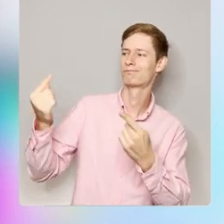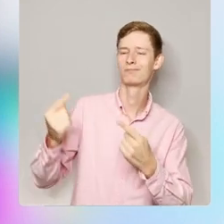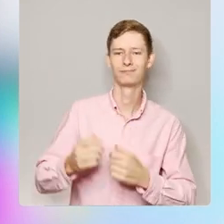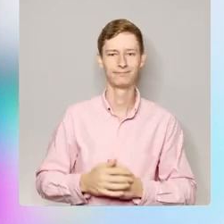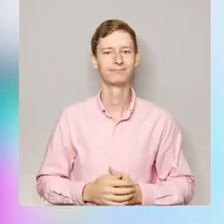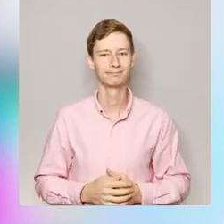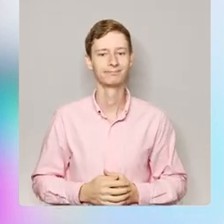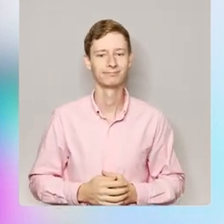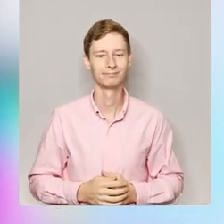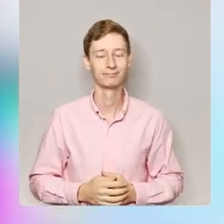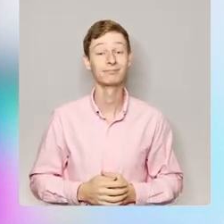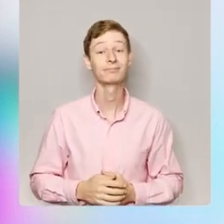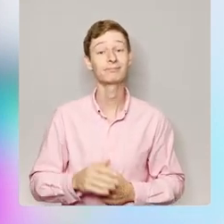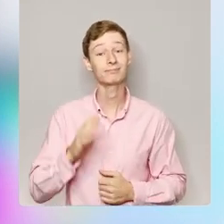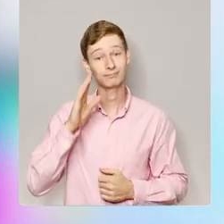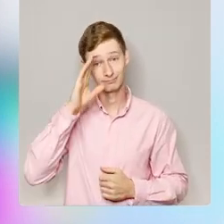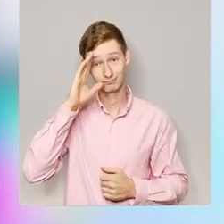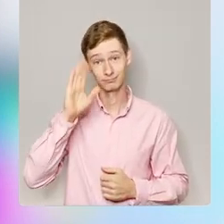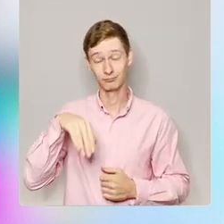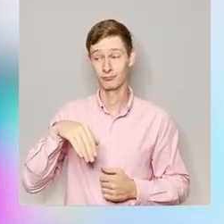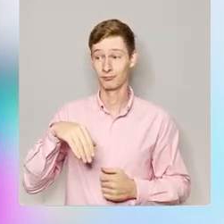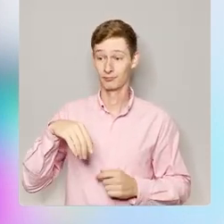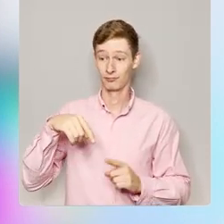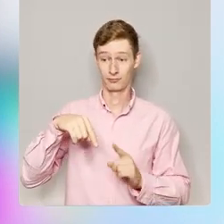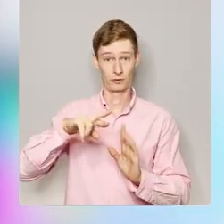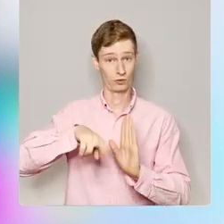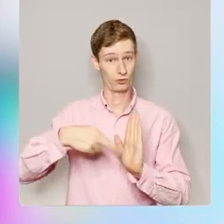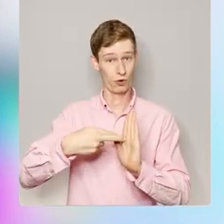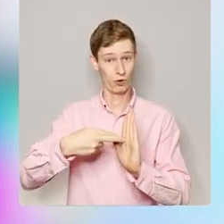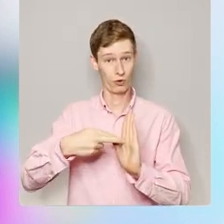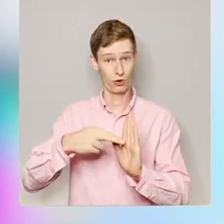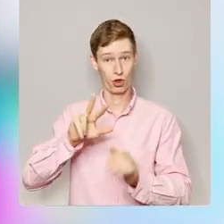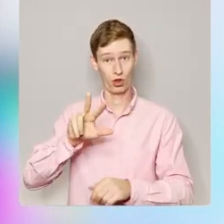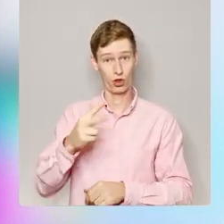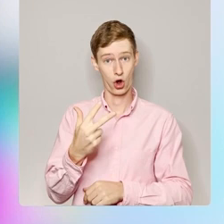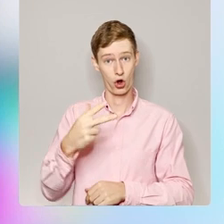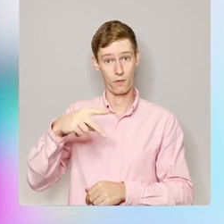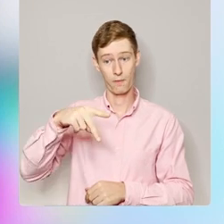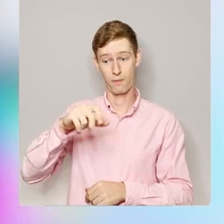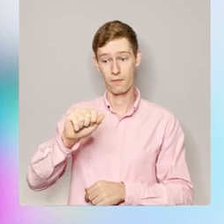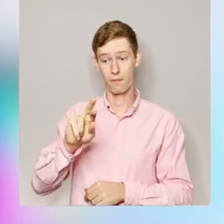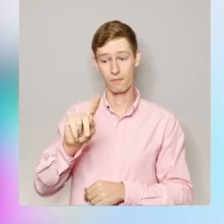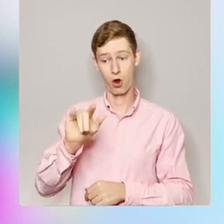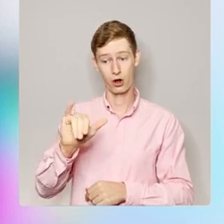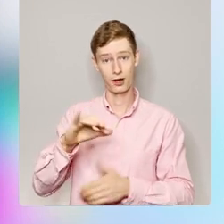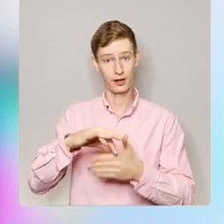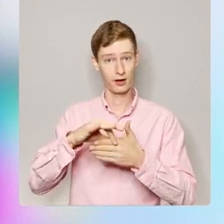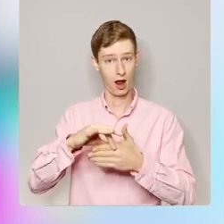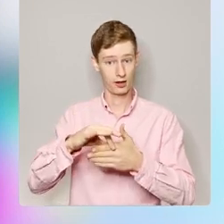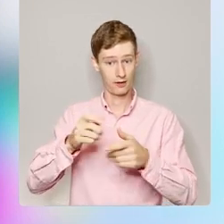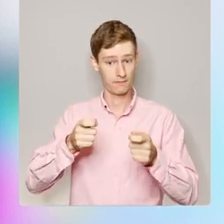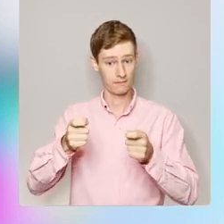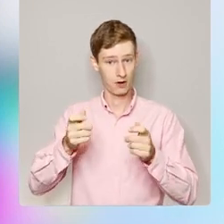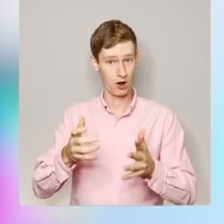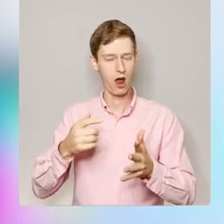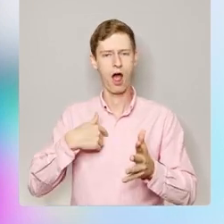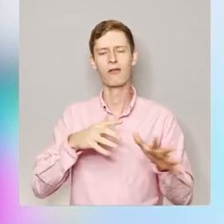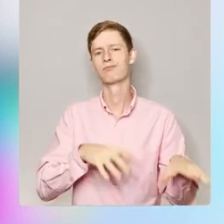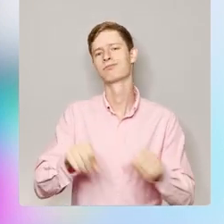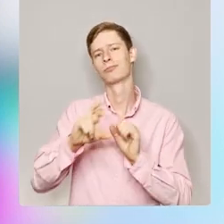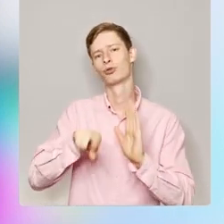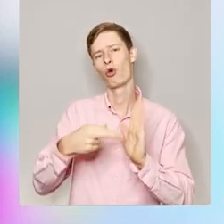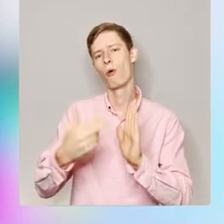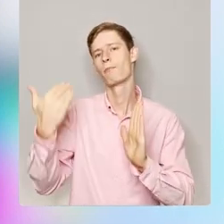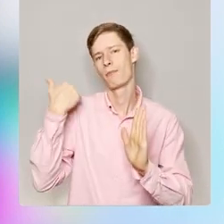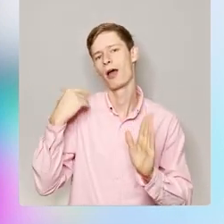You know, I took over the management of third-party VR content at Meta in 2018. And when I